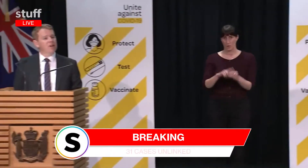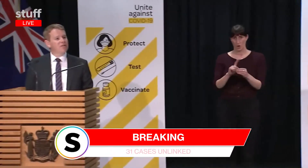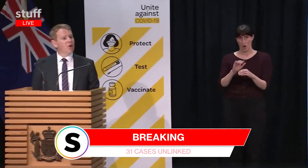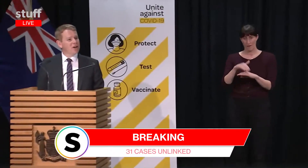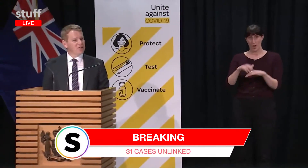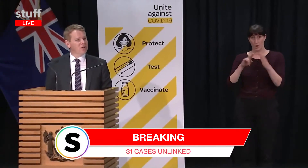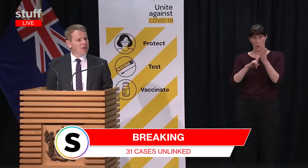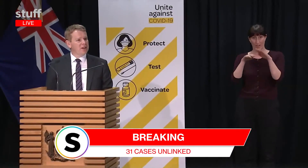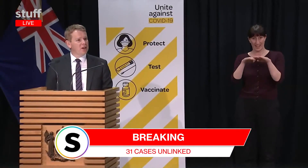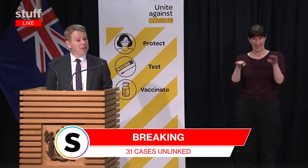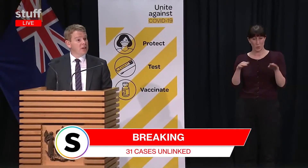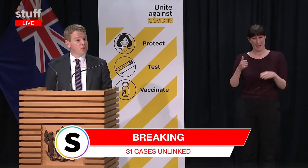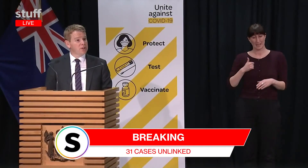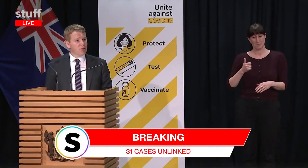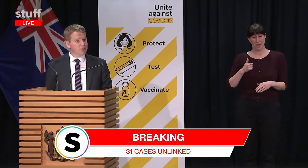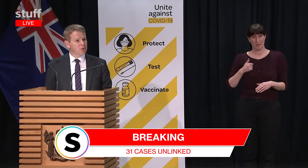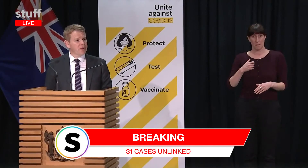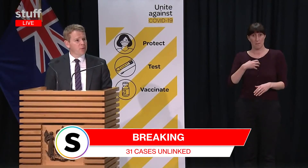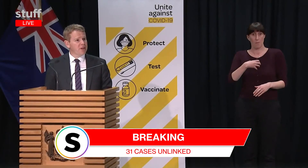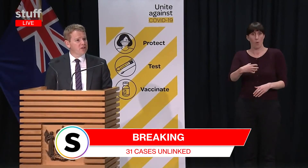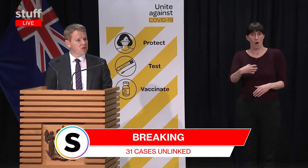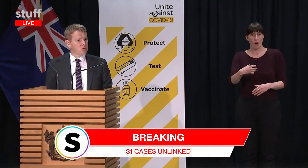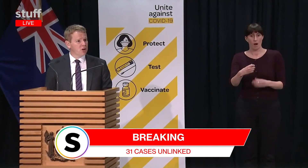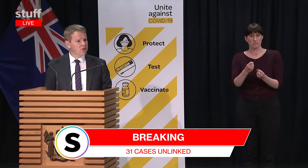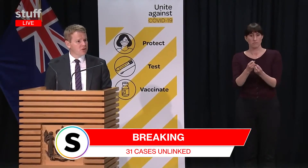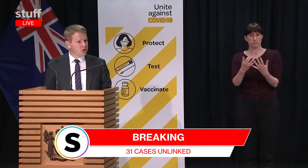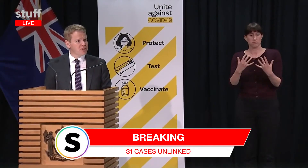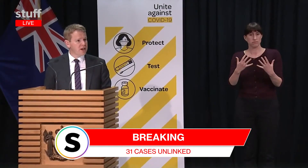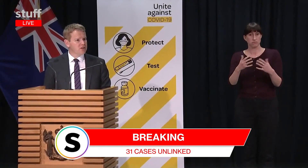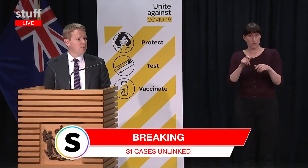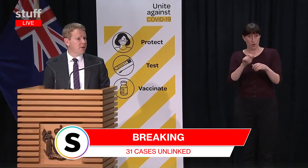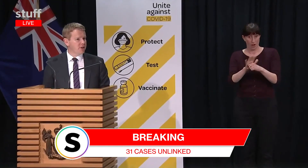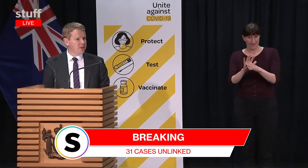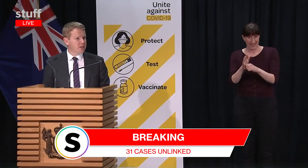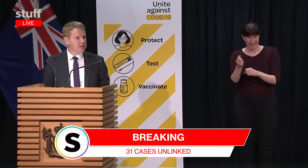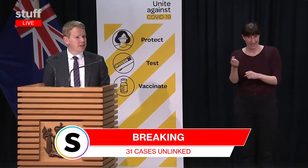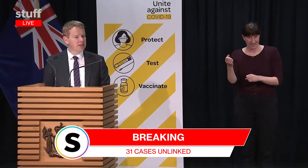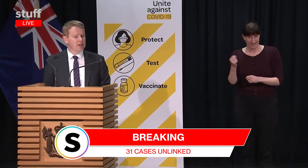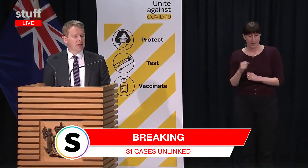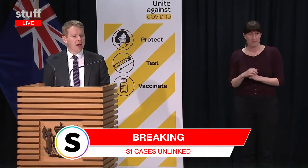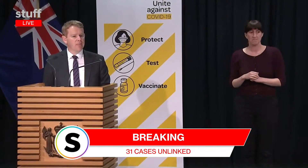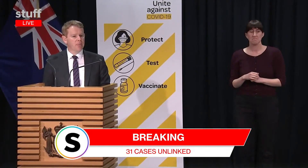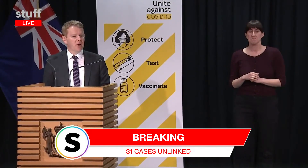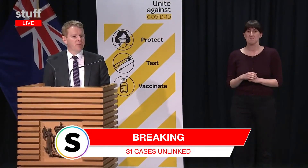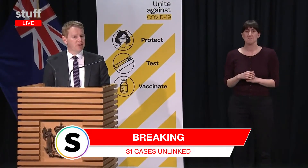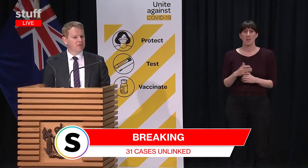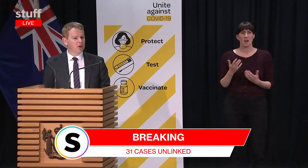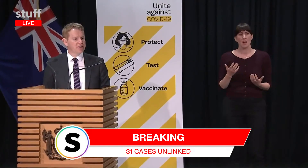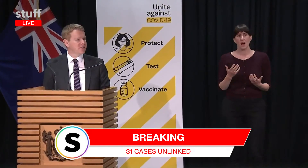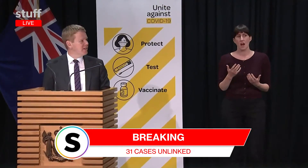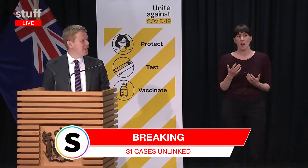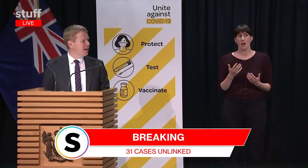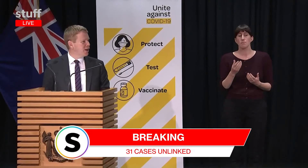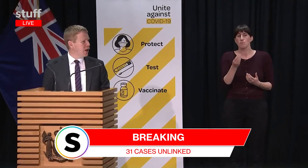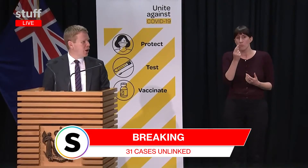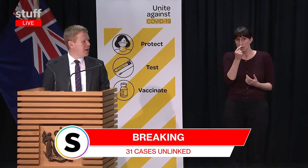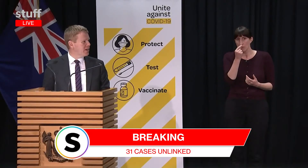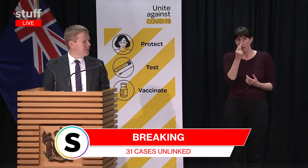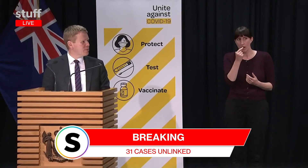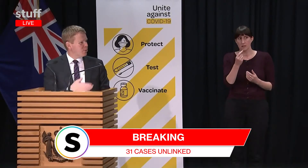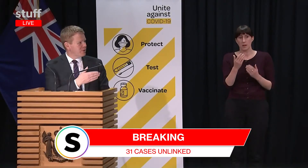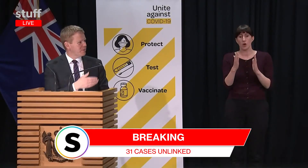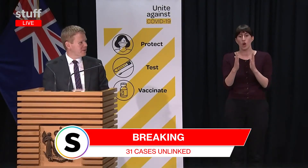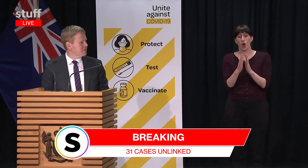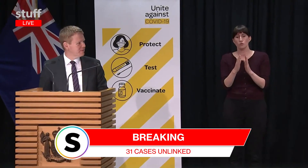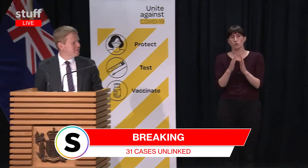I haven't been advised of, it's always possible that there'll be additional close contacts who may be isolating, but I haven't been advised that any are